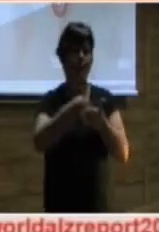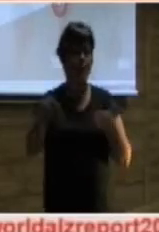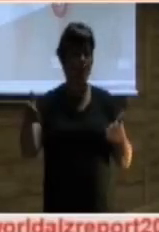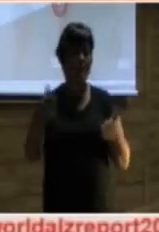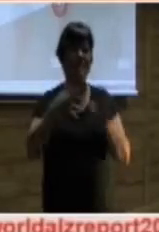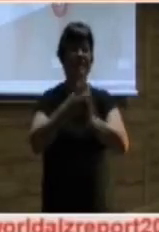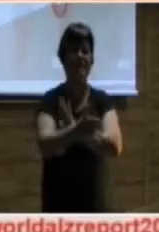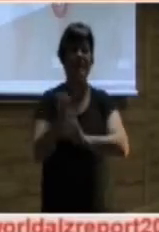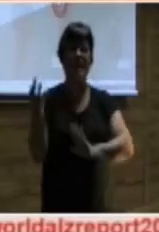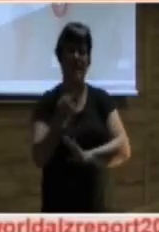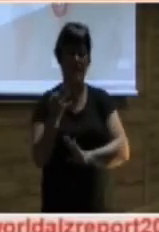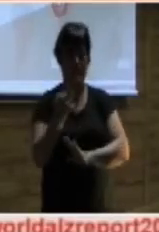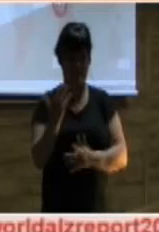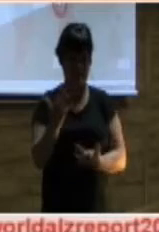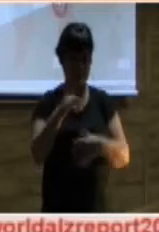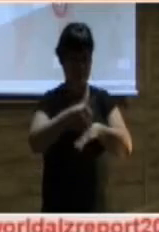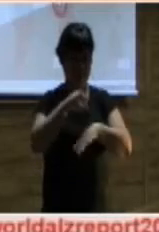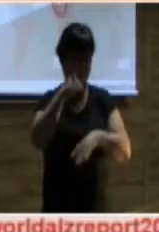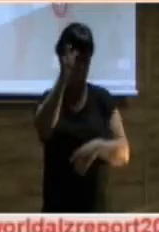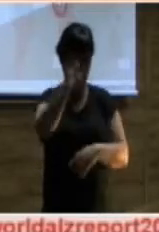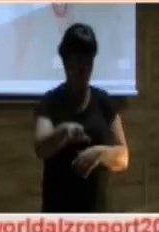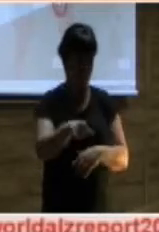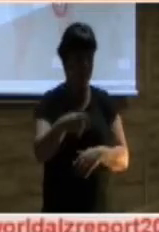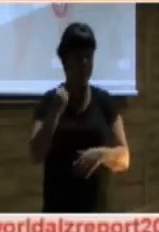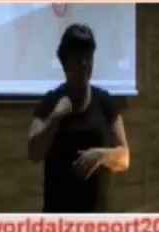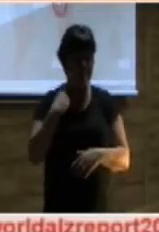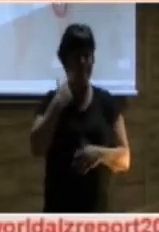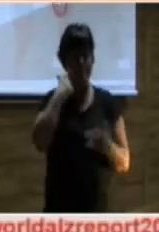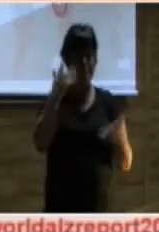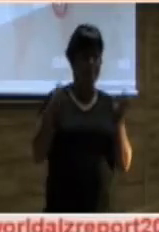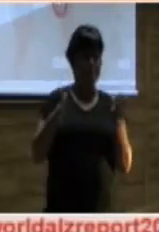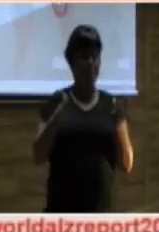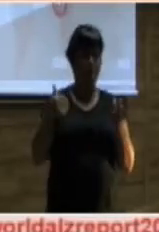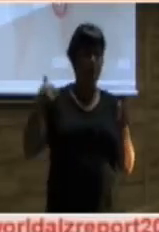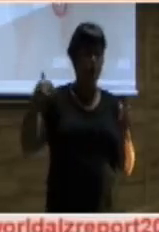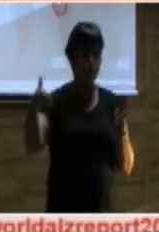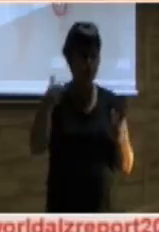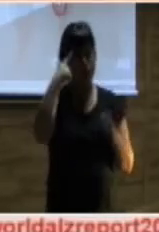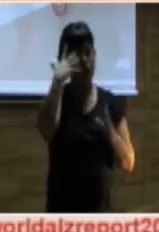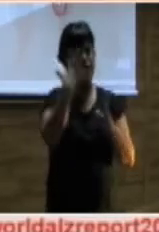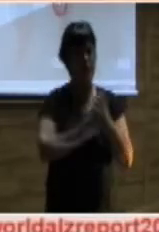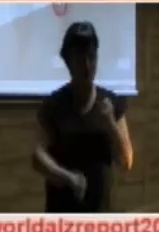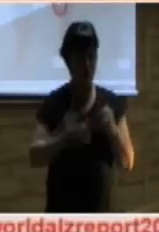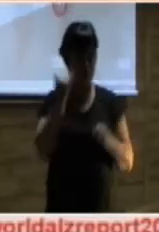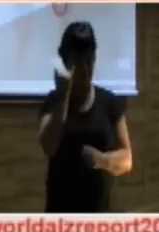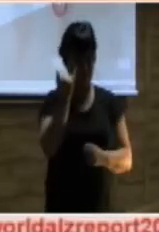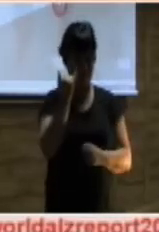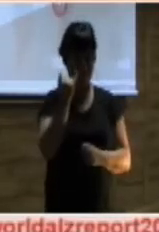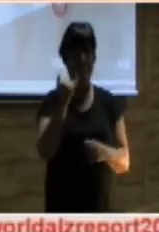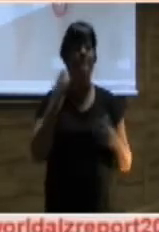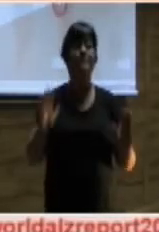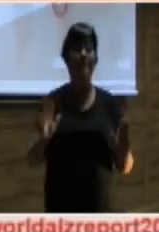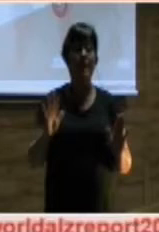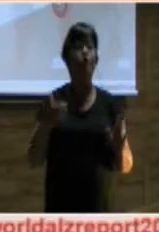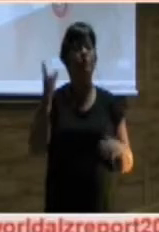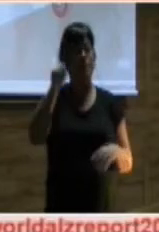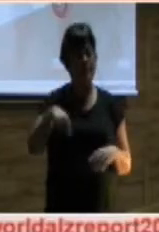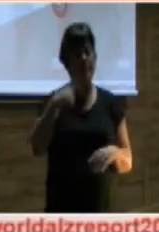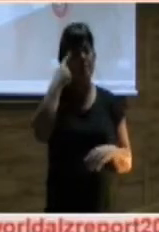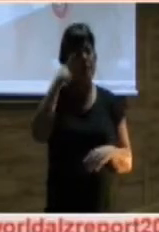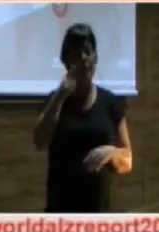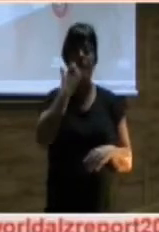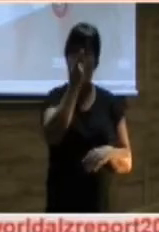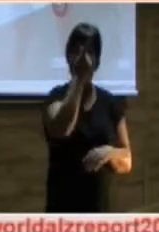dementia. But we also know that for every one person with dementia, there are at least 2 family members involved in their